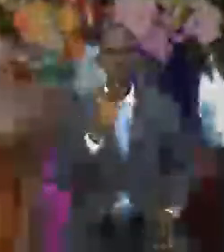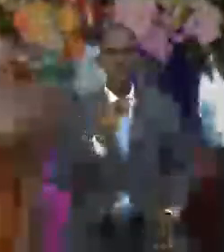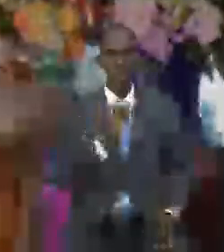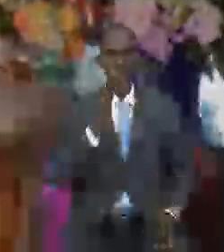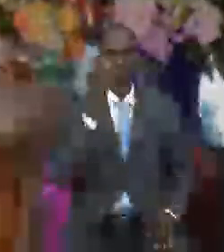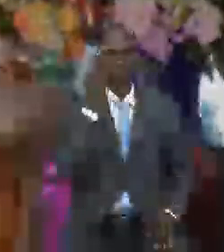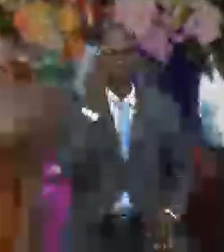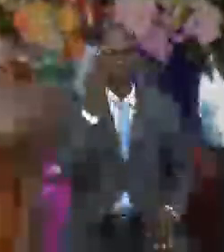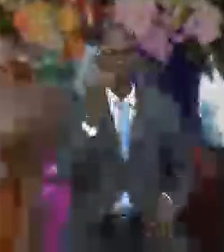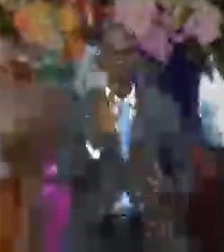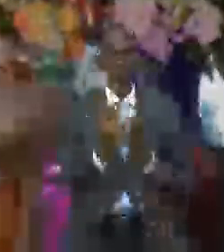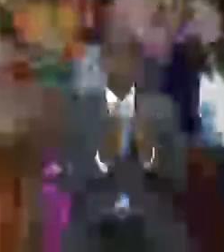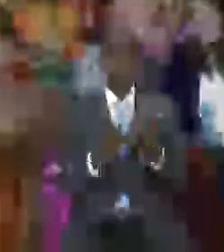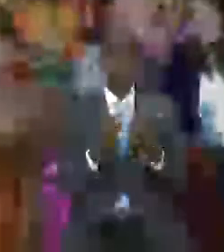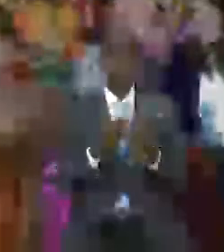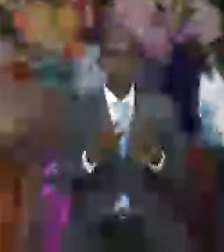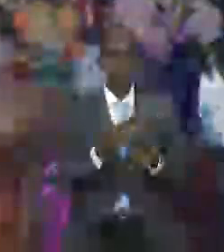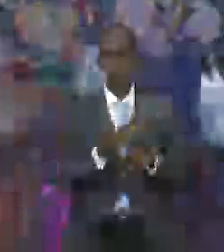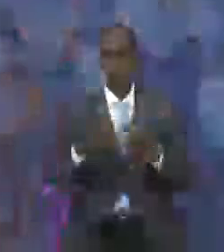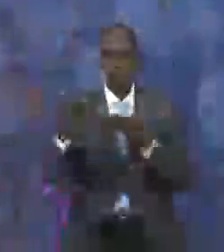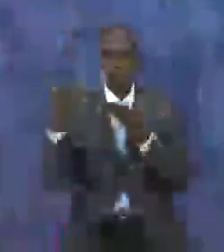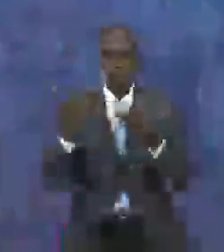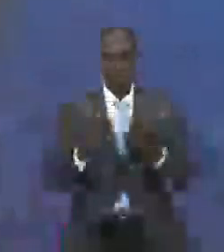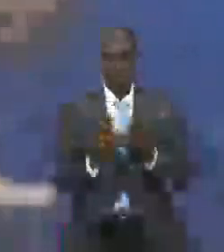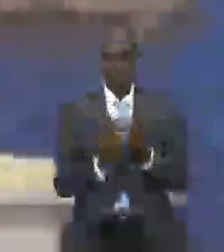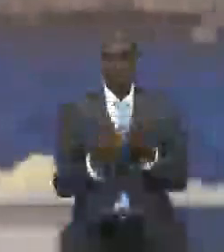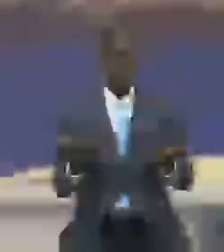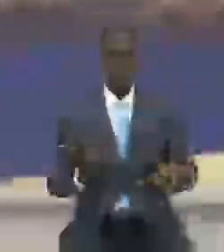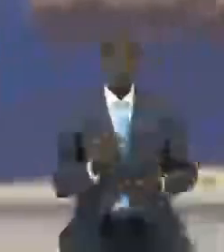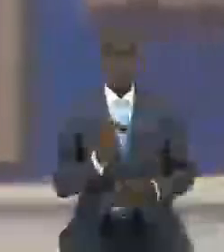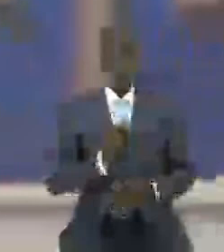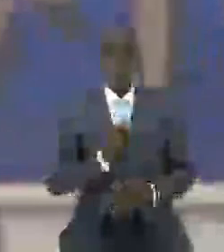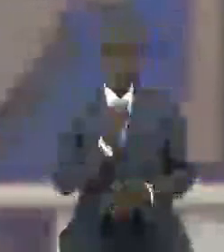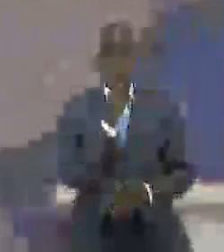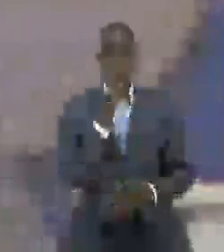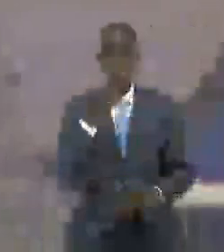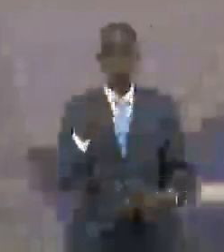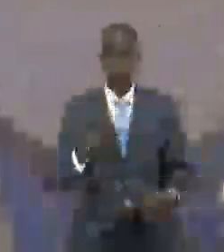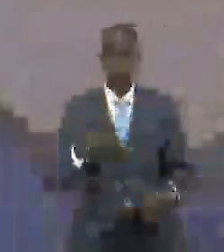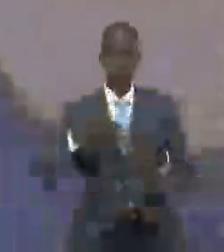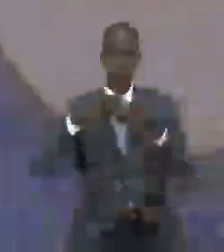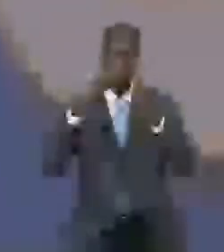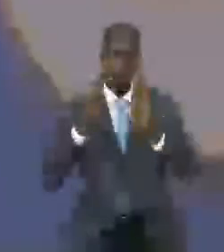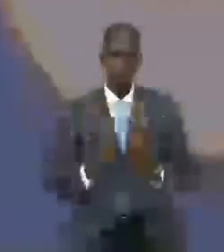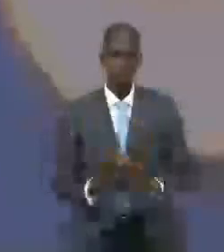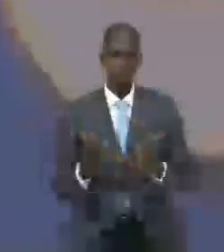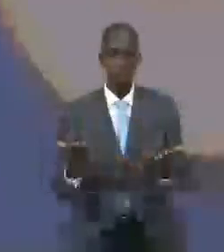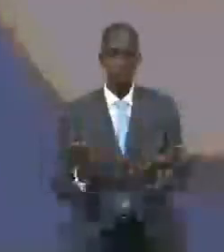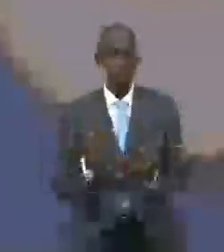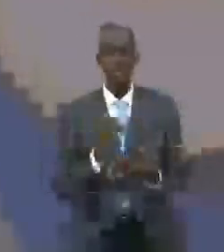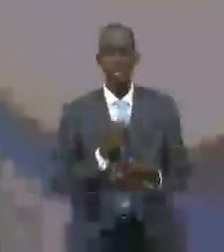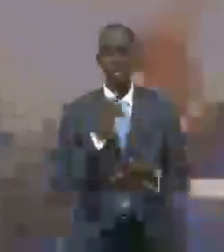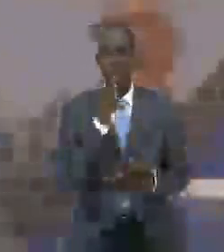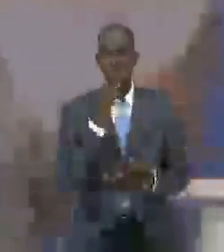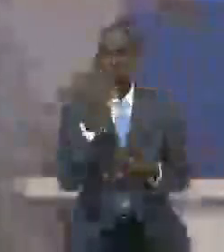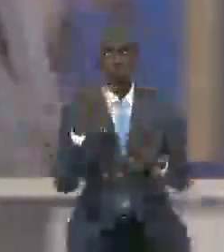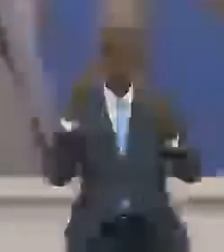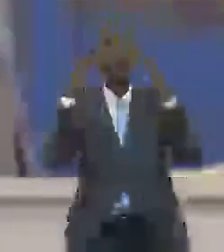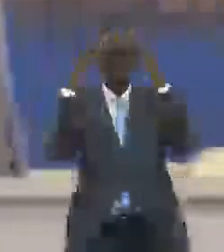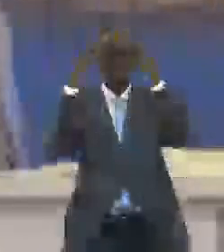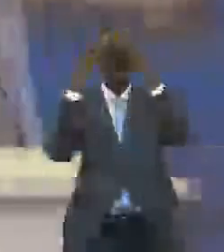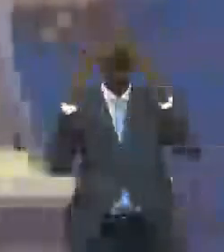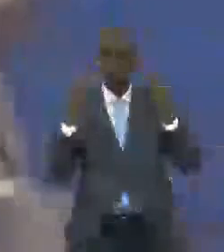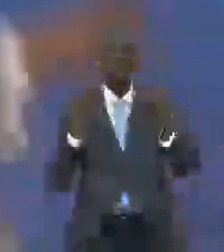but don't bring Bible here. I am the founder. I am the bishop. I am